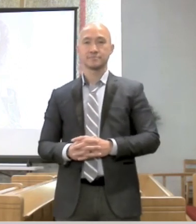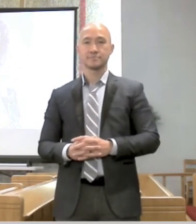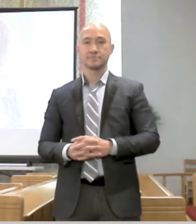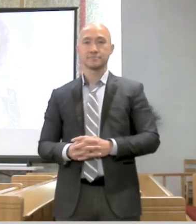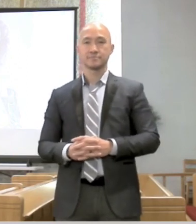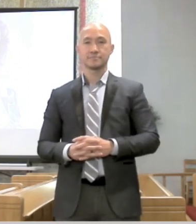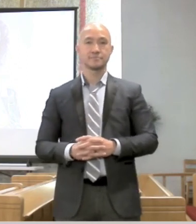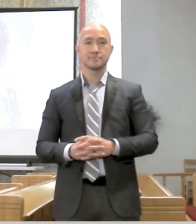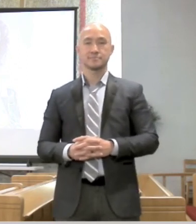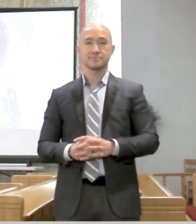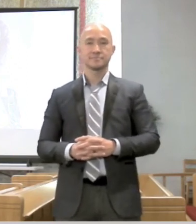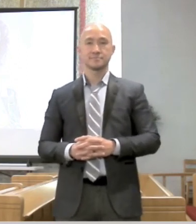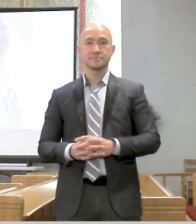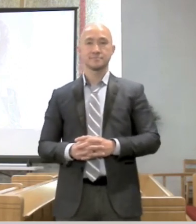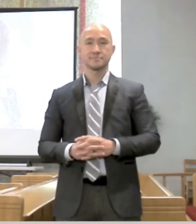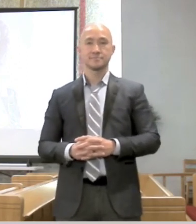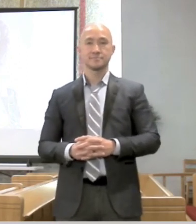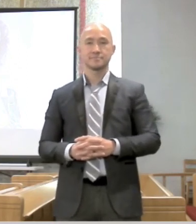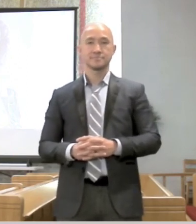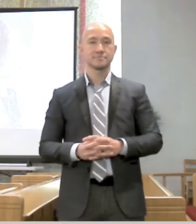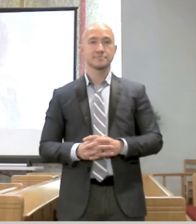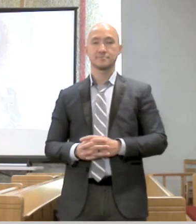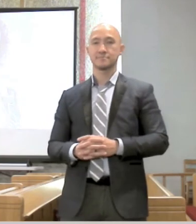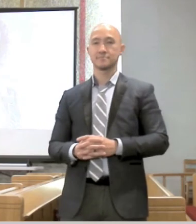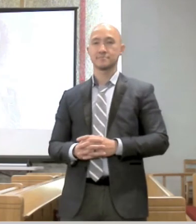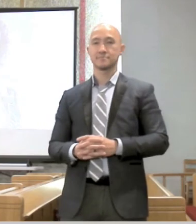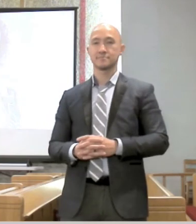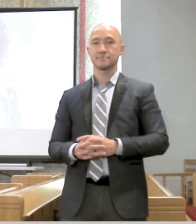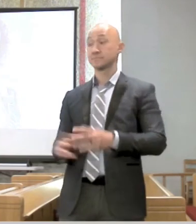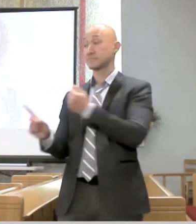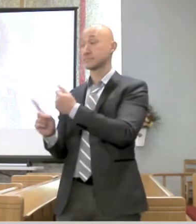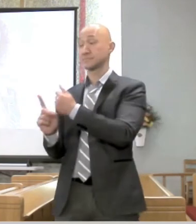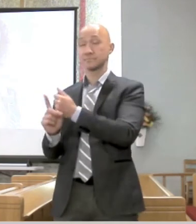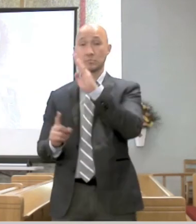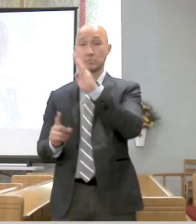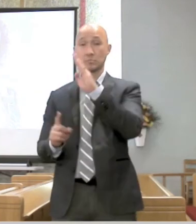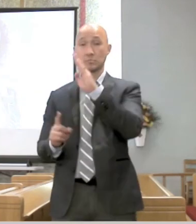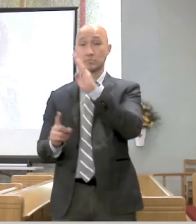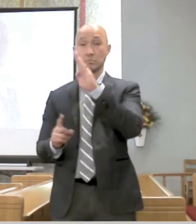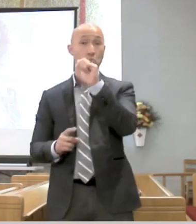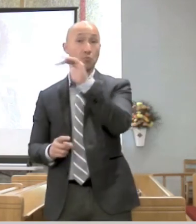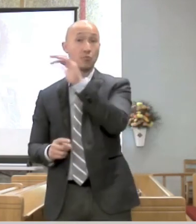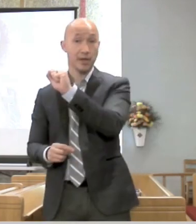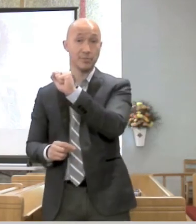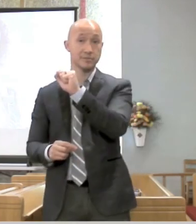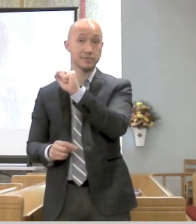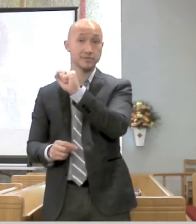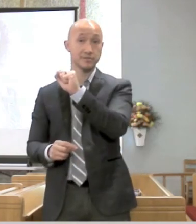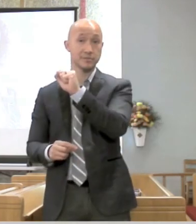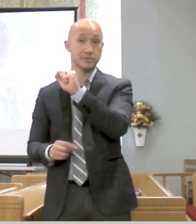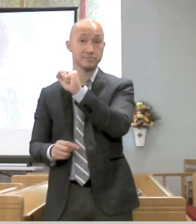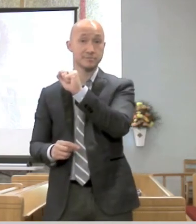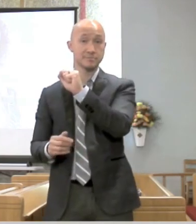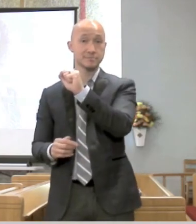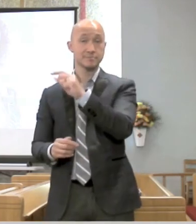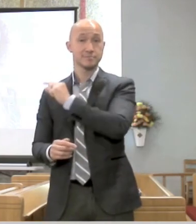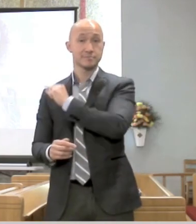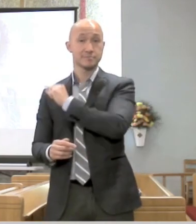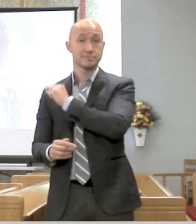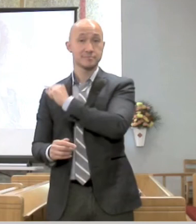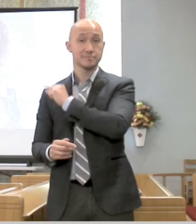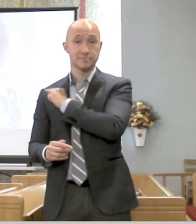Barabbas. On that day, when these two men are presented before the crowd, we are like